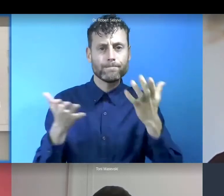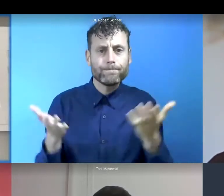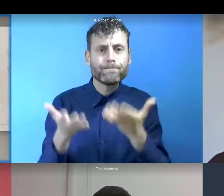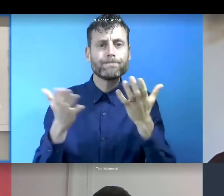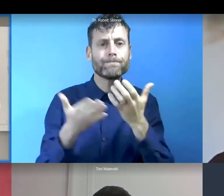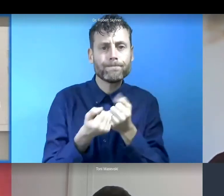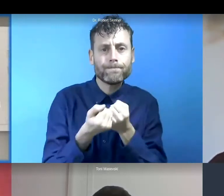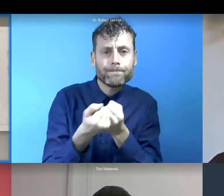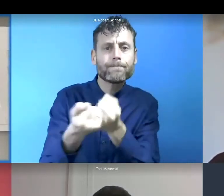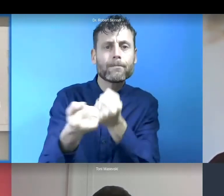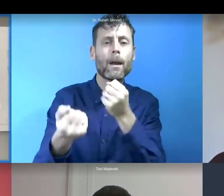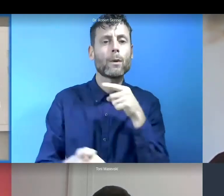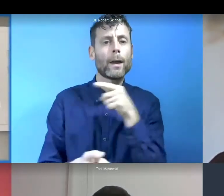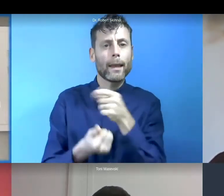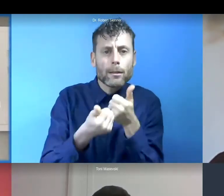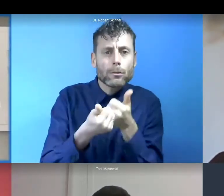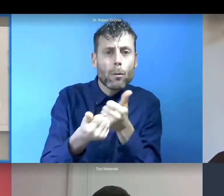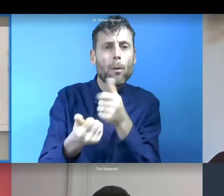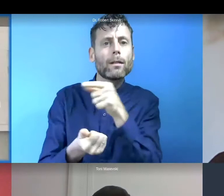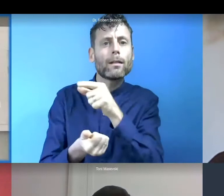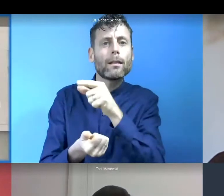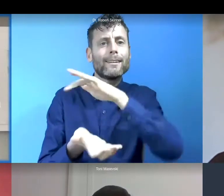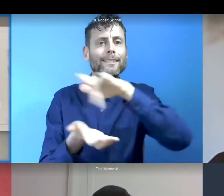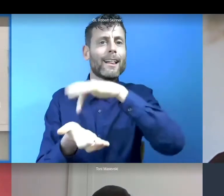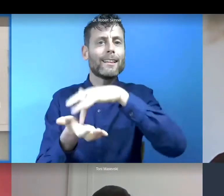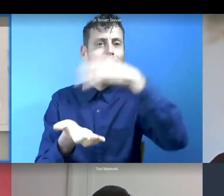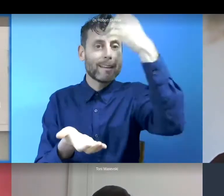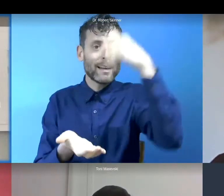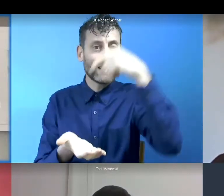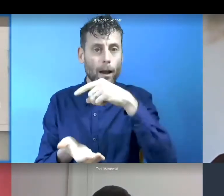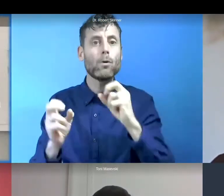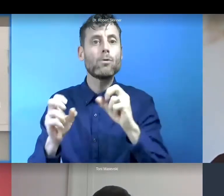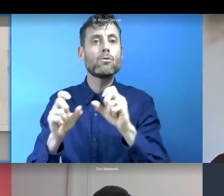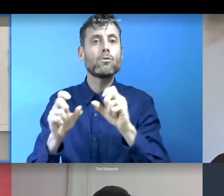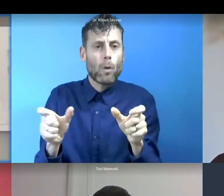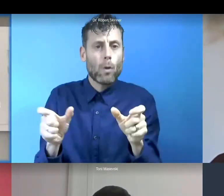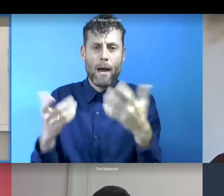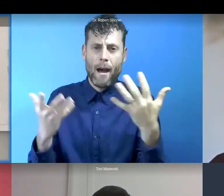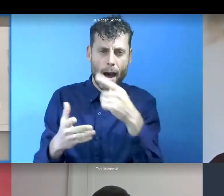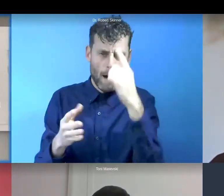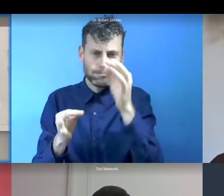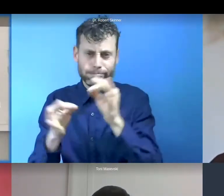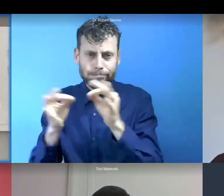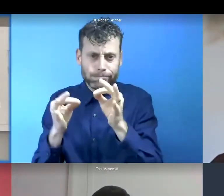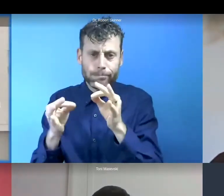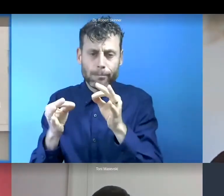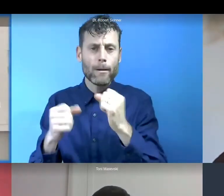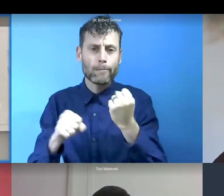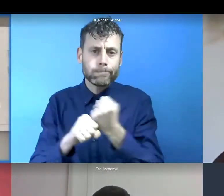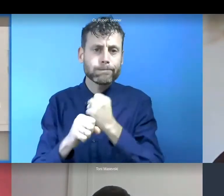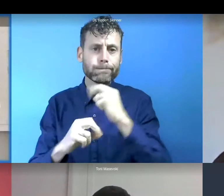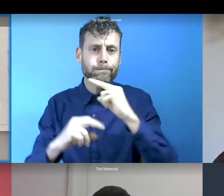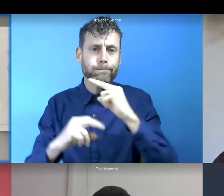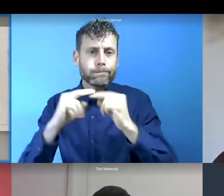advises the mayor of the city of Skopje for strategy and development, and run several